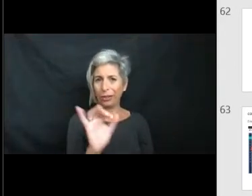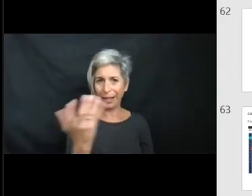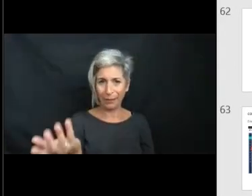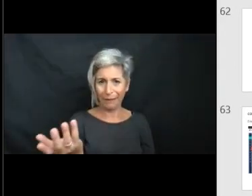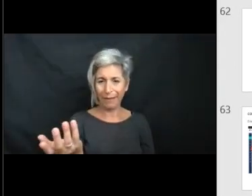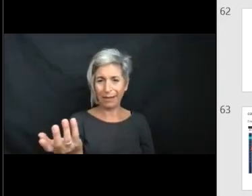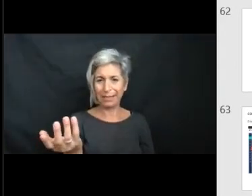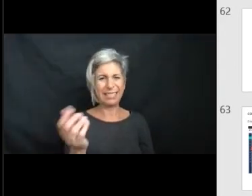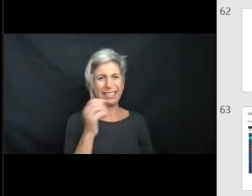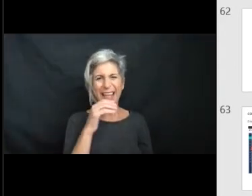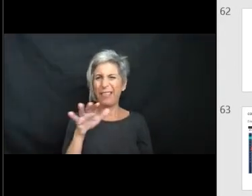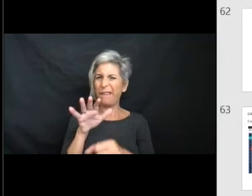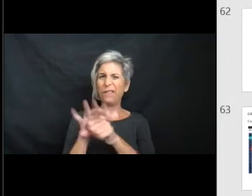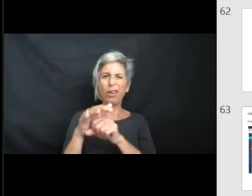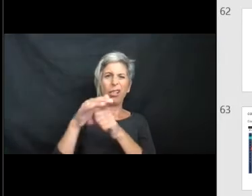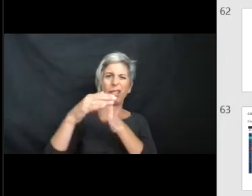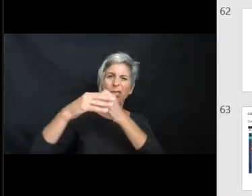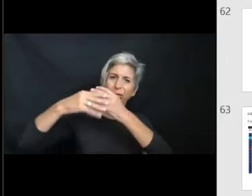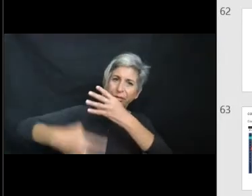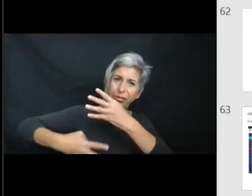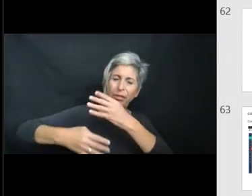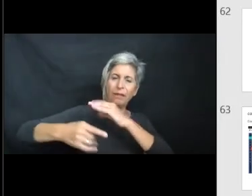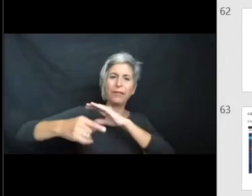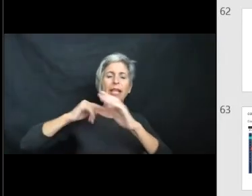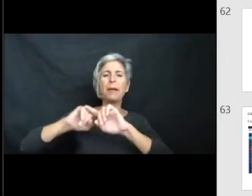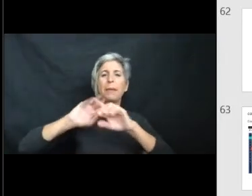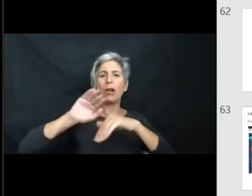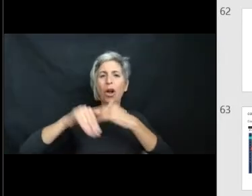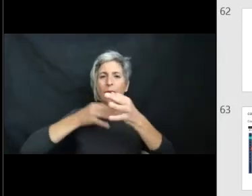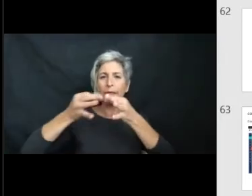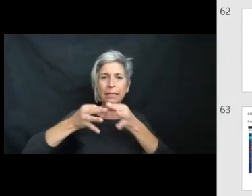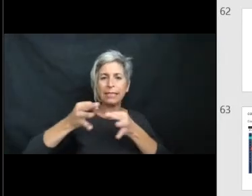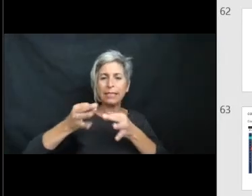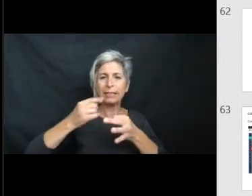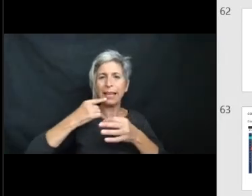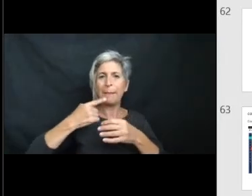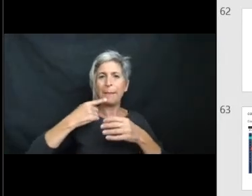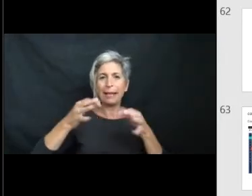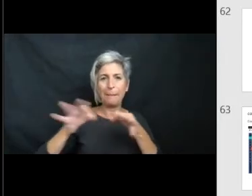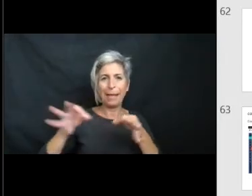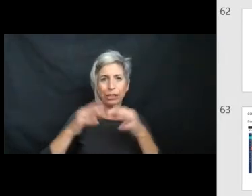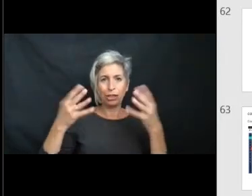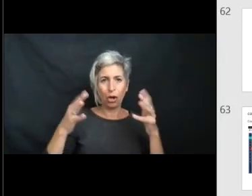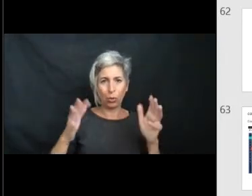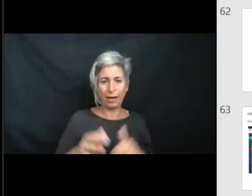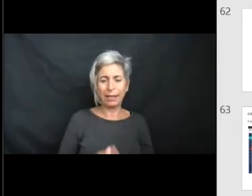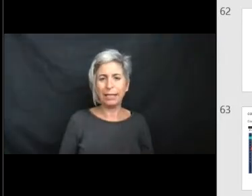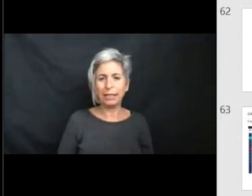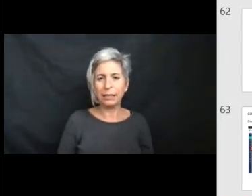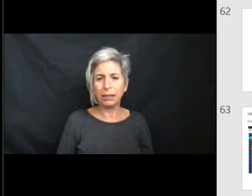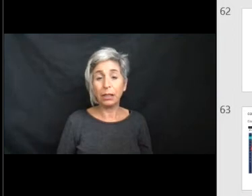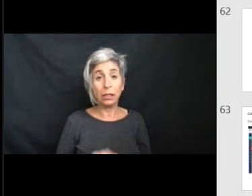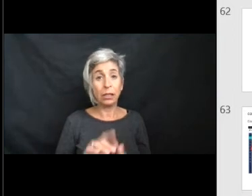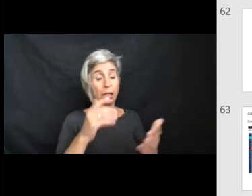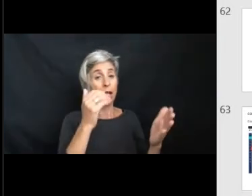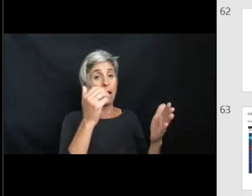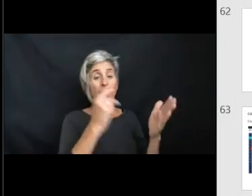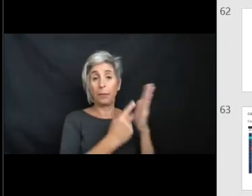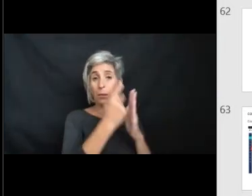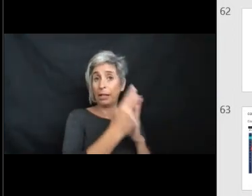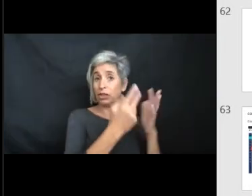the entire length of the email, but it's got all the details that I just talked about. When the project has been completed, it's going to